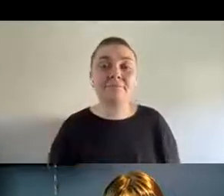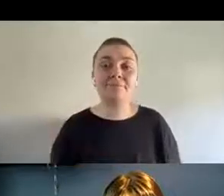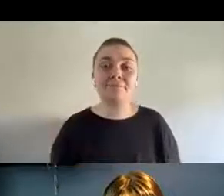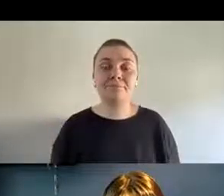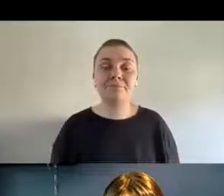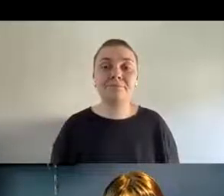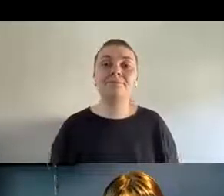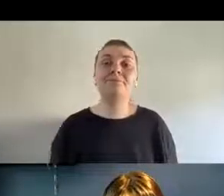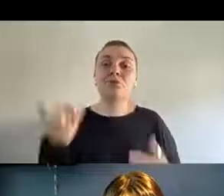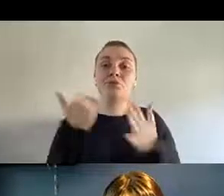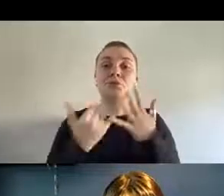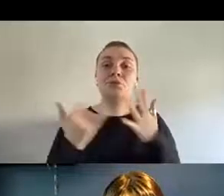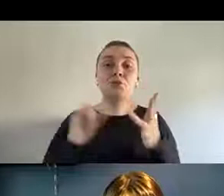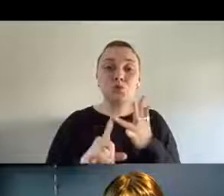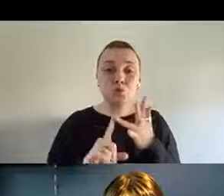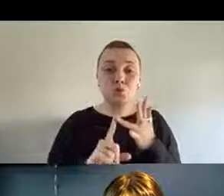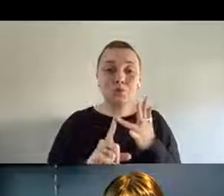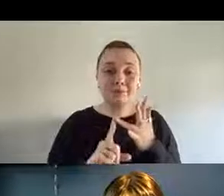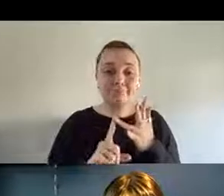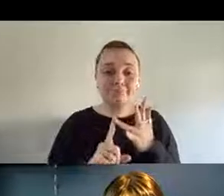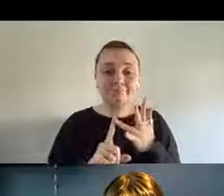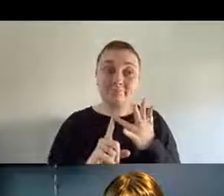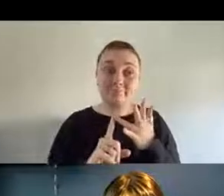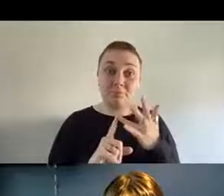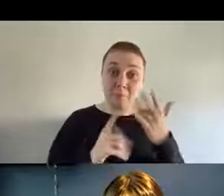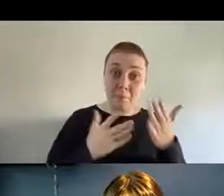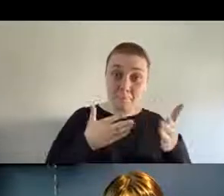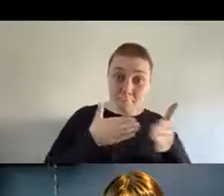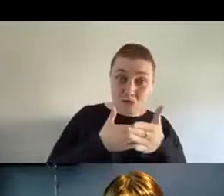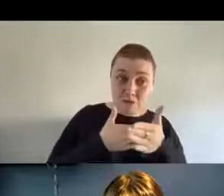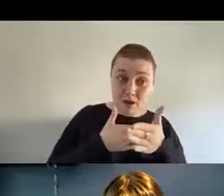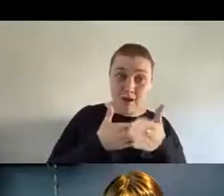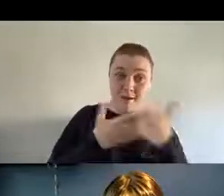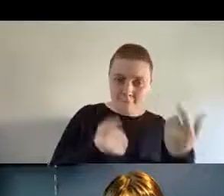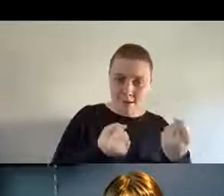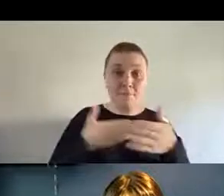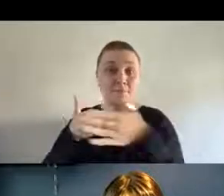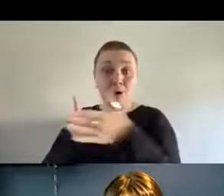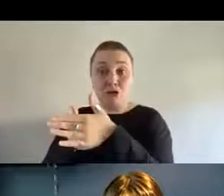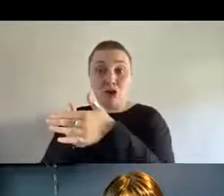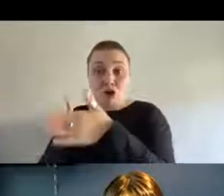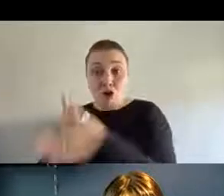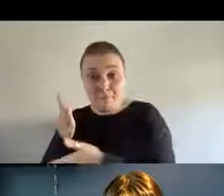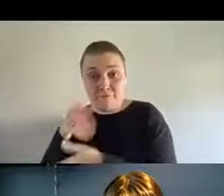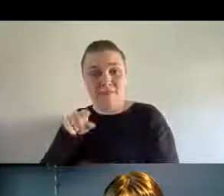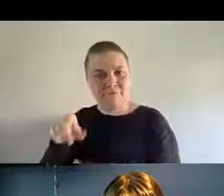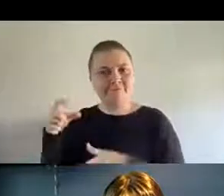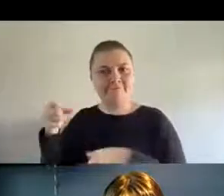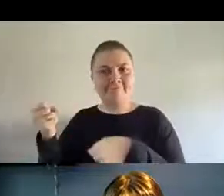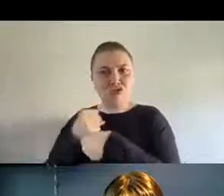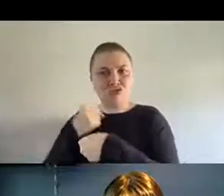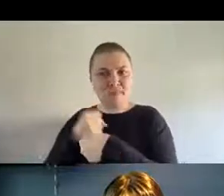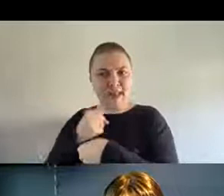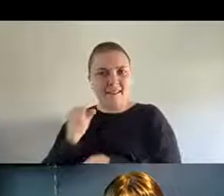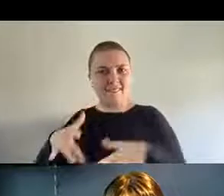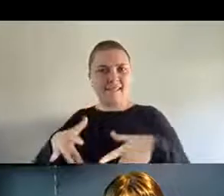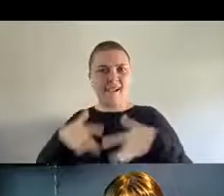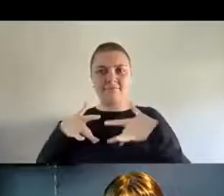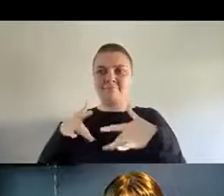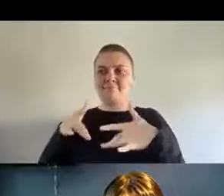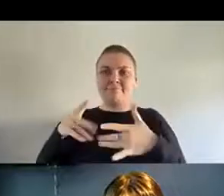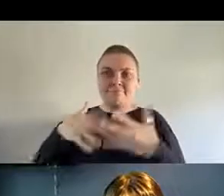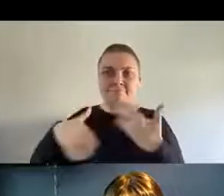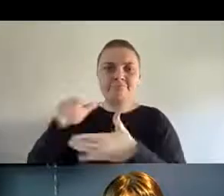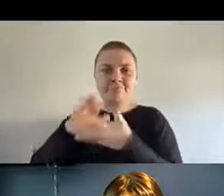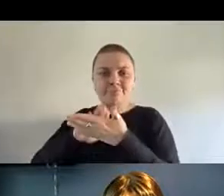So, on the other hand, when barriers are removed, it creates a sense of social cohesion and